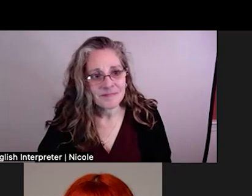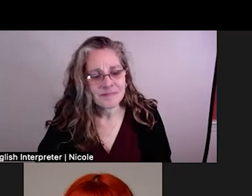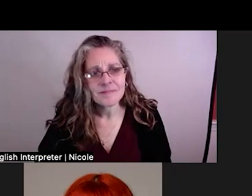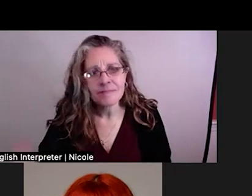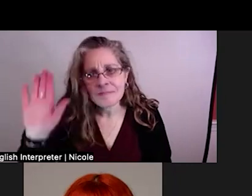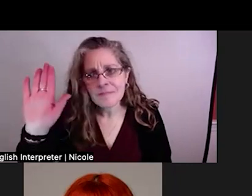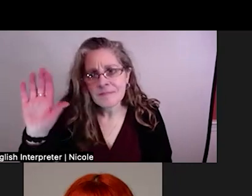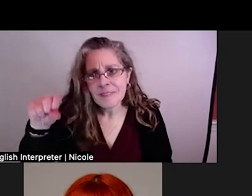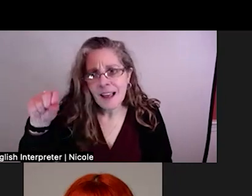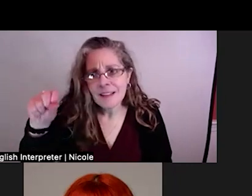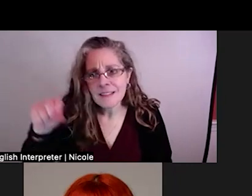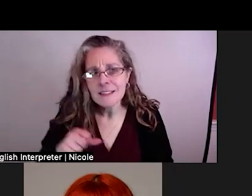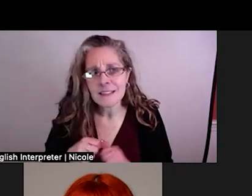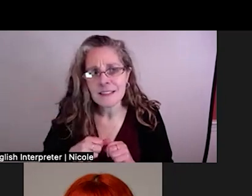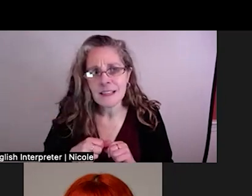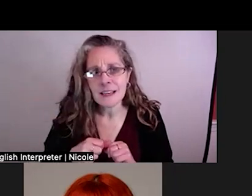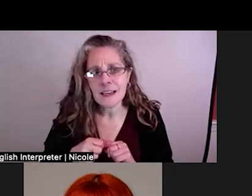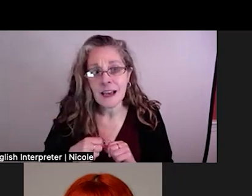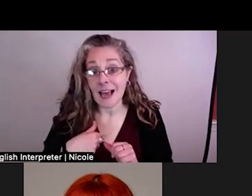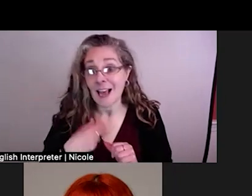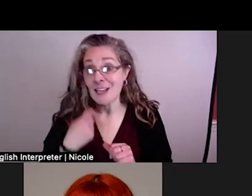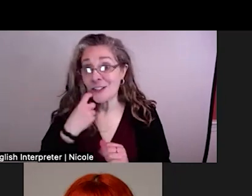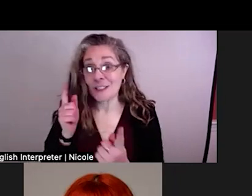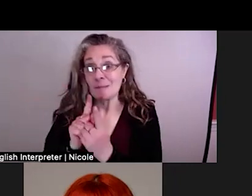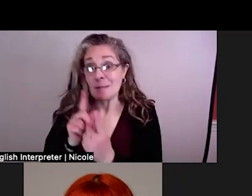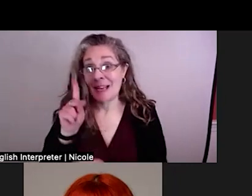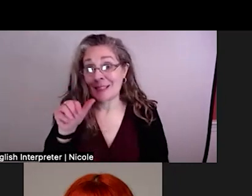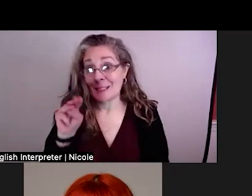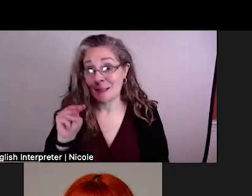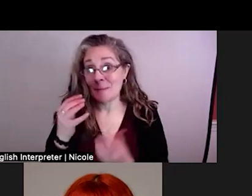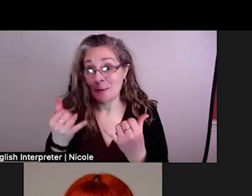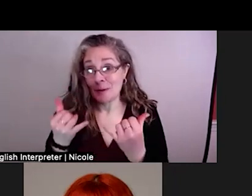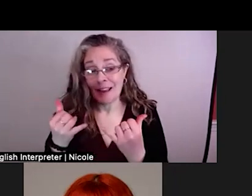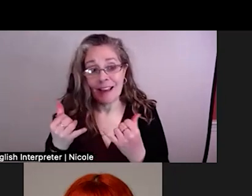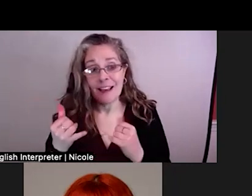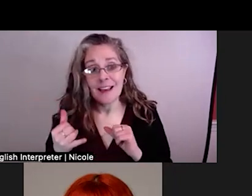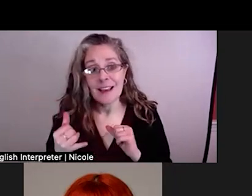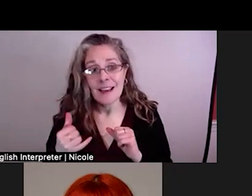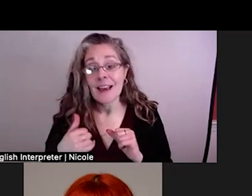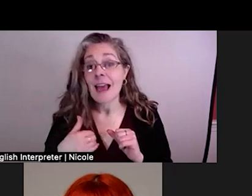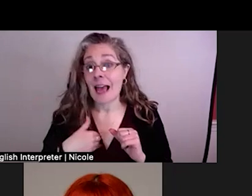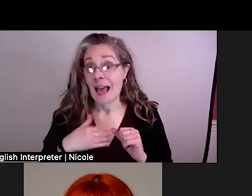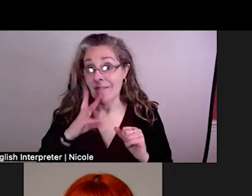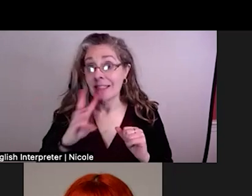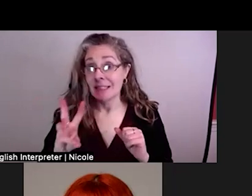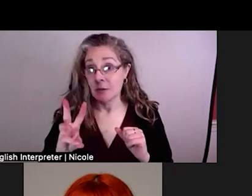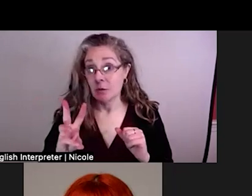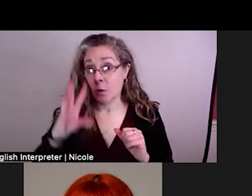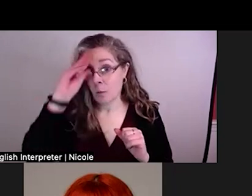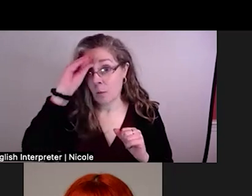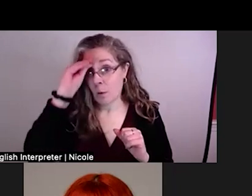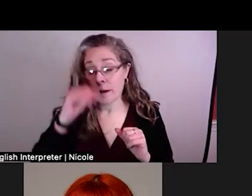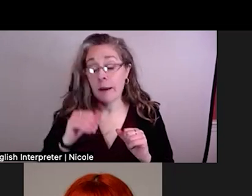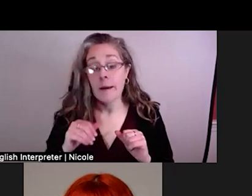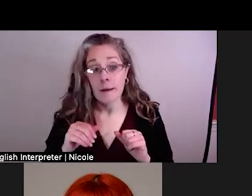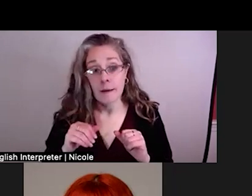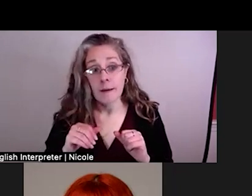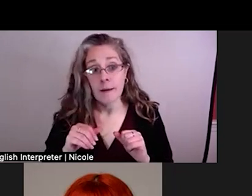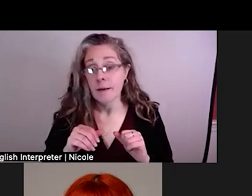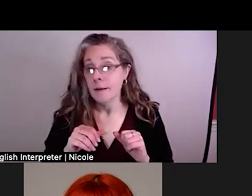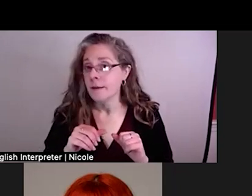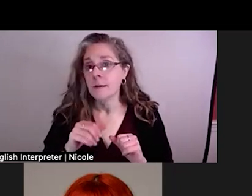Yes, I just met Kim today, and I have a 6-year-old boy who is